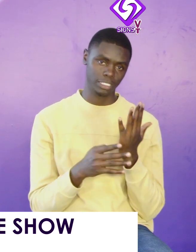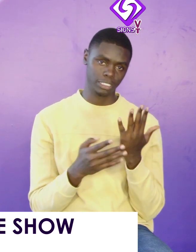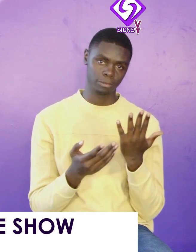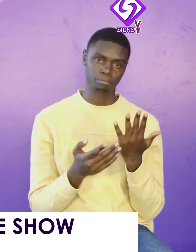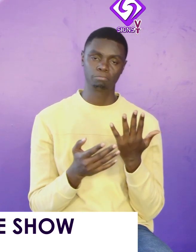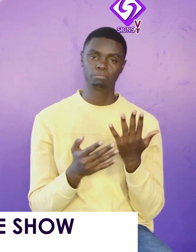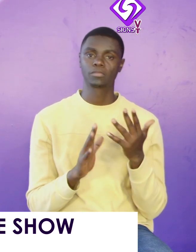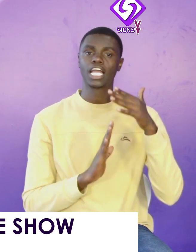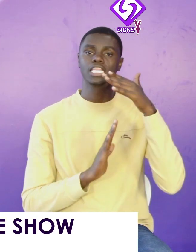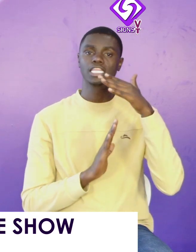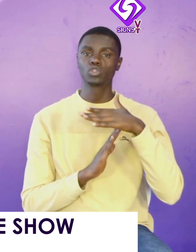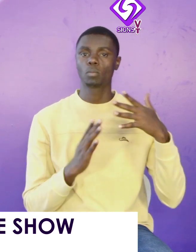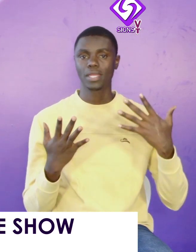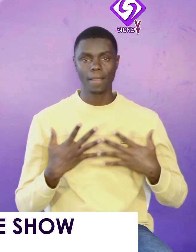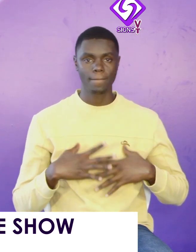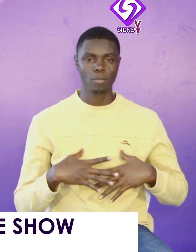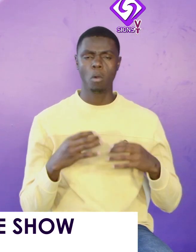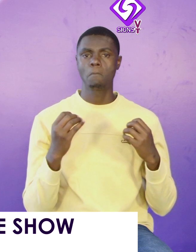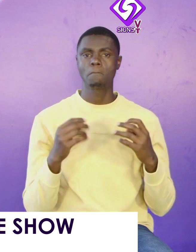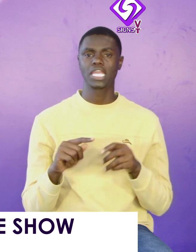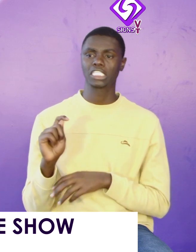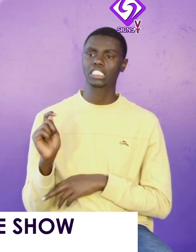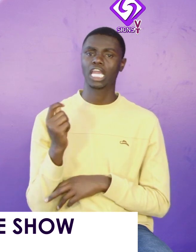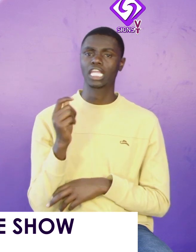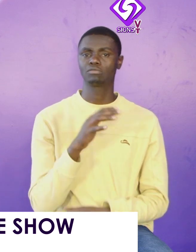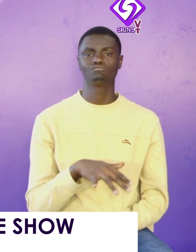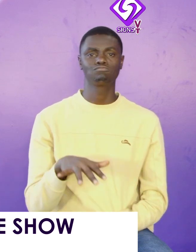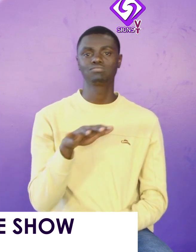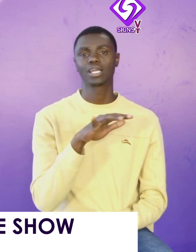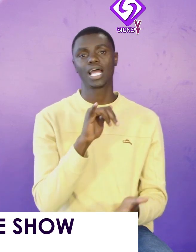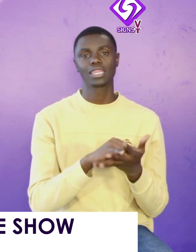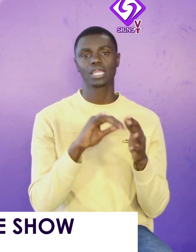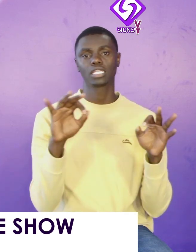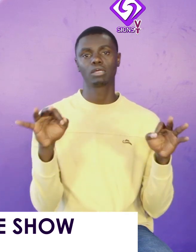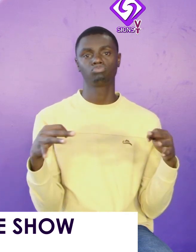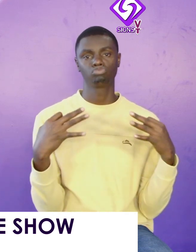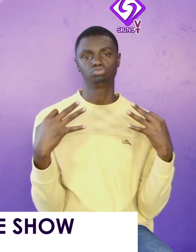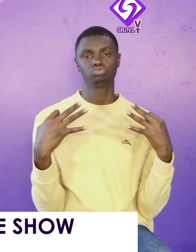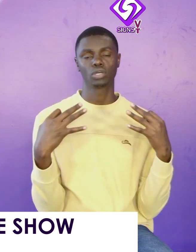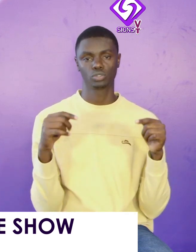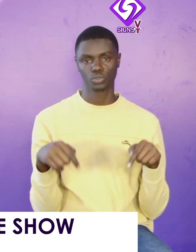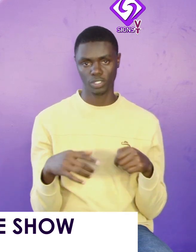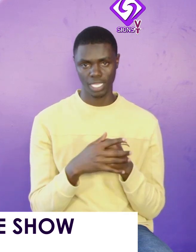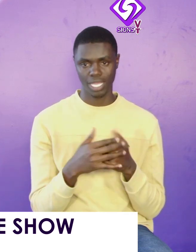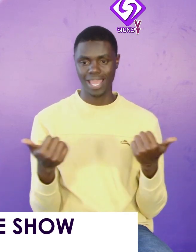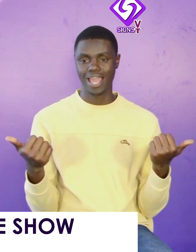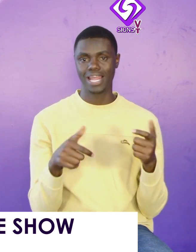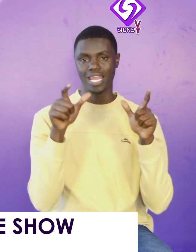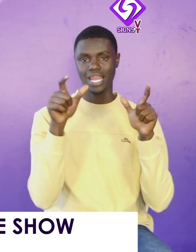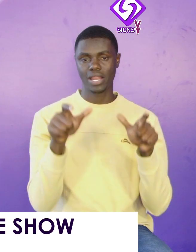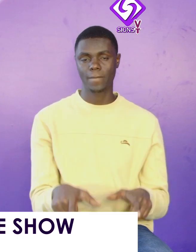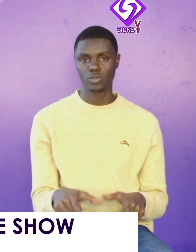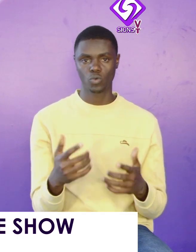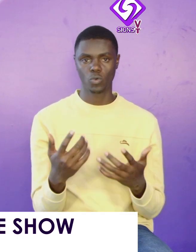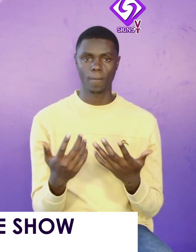the superior people, the many Kenyans that are looking and watching me today, and anyone away